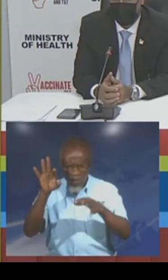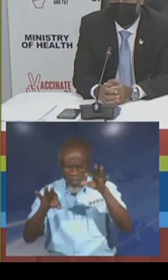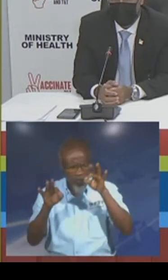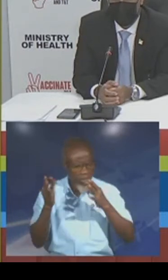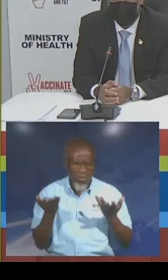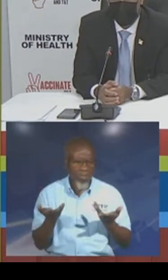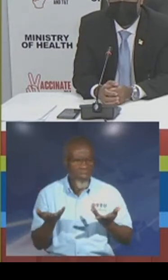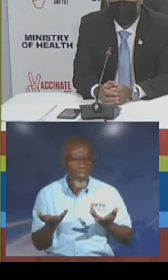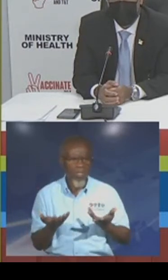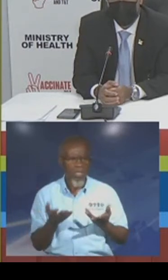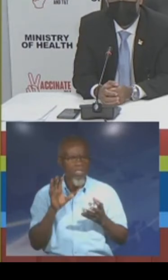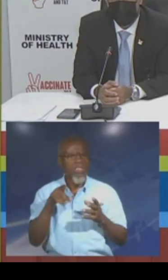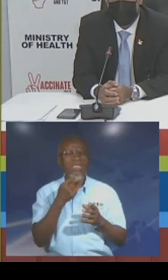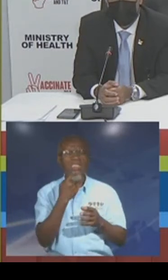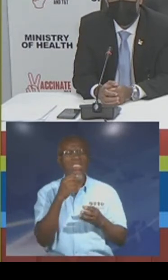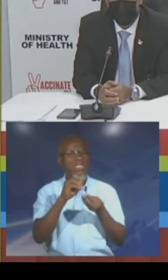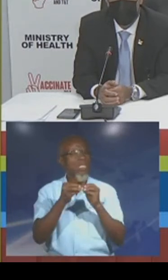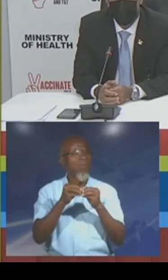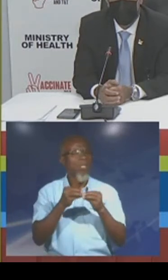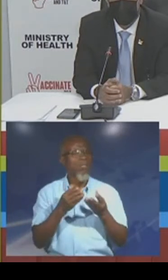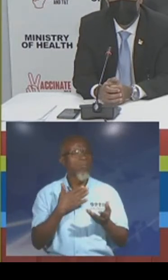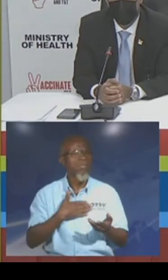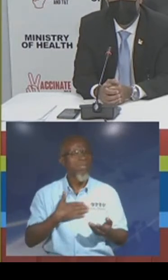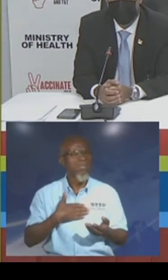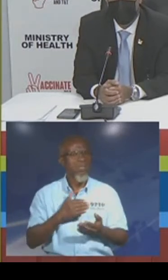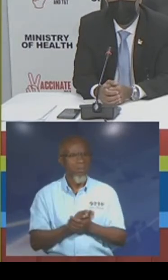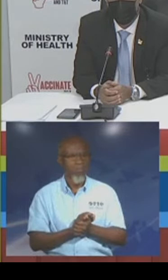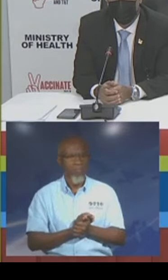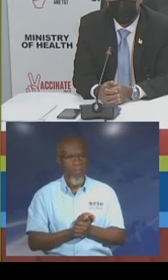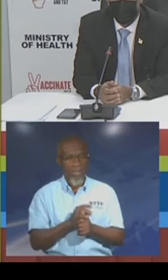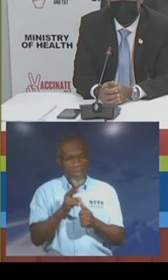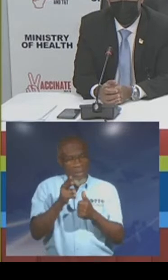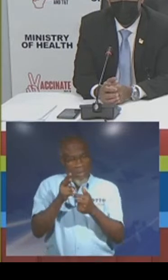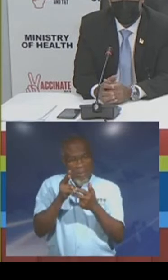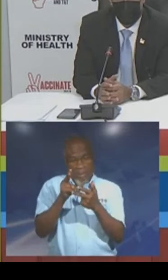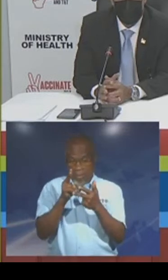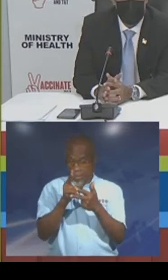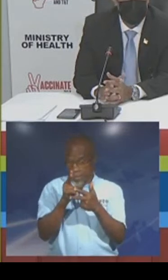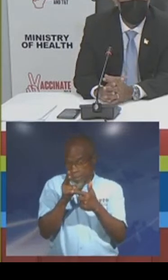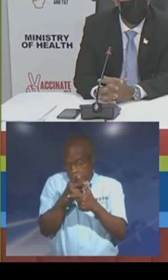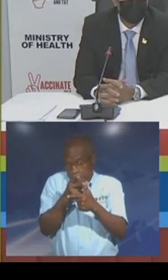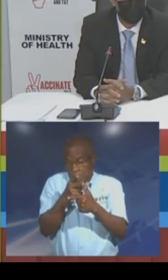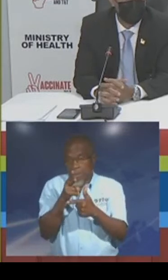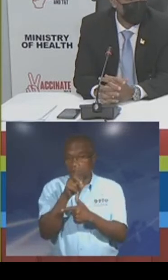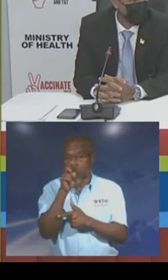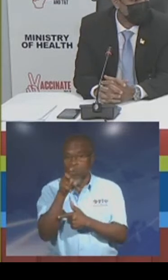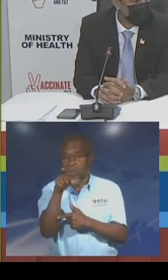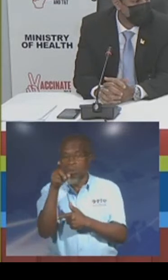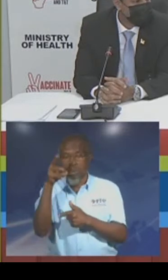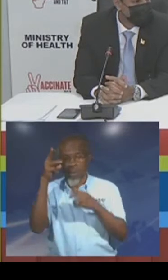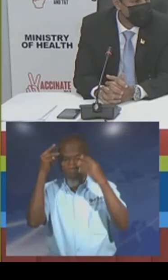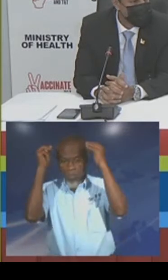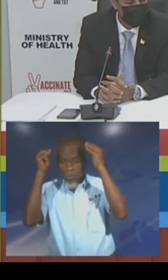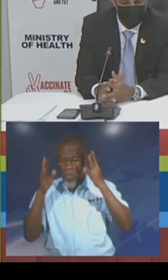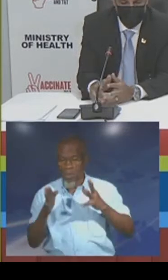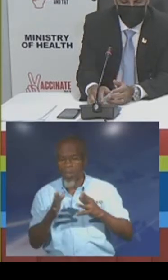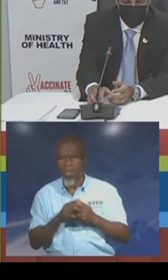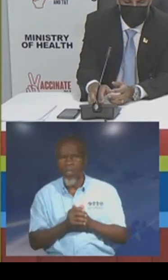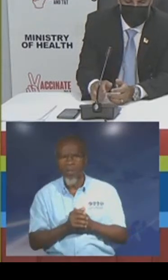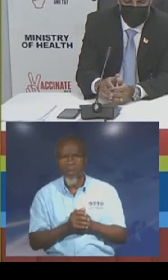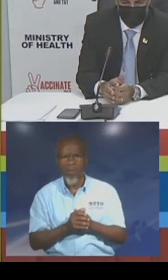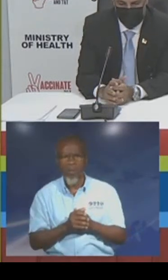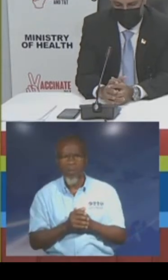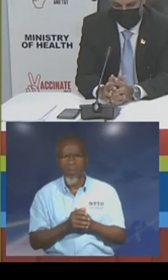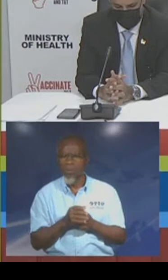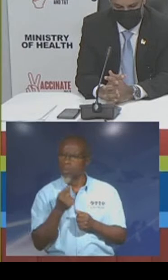could provide me with that answer. And second question is for Minister. Minister, you mentioned that businesses would still